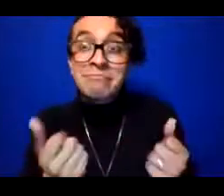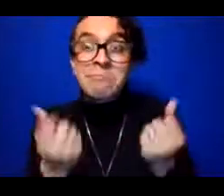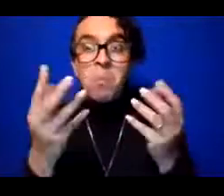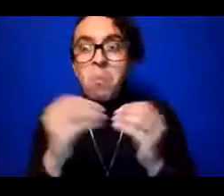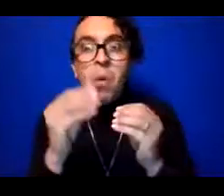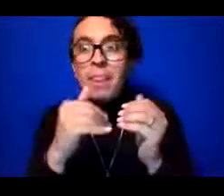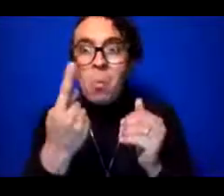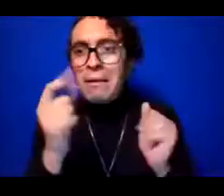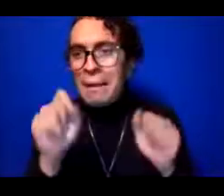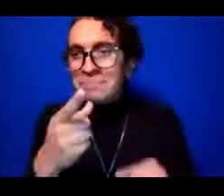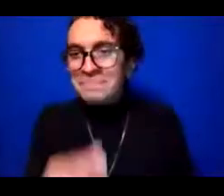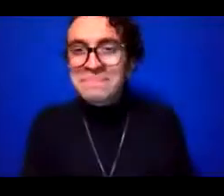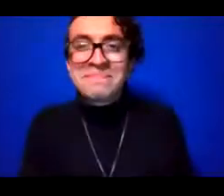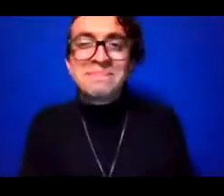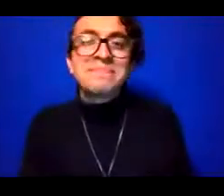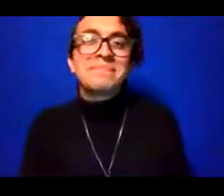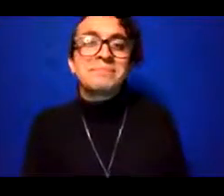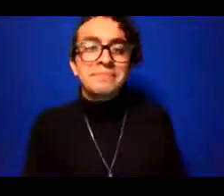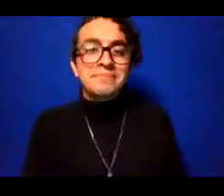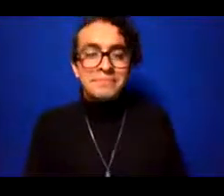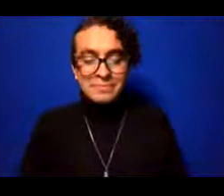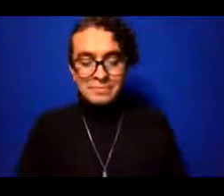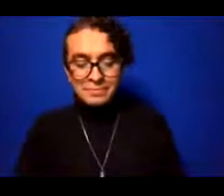than one choice.